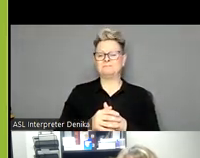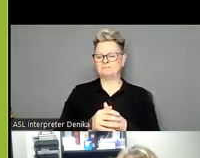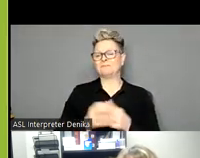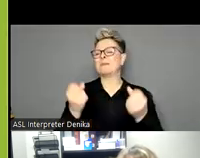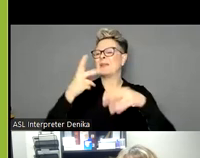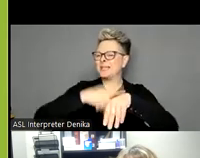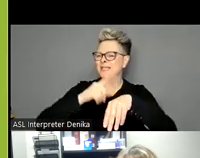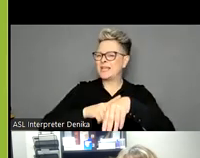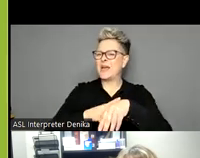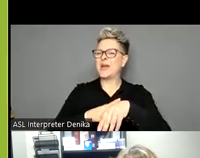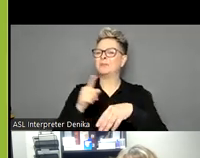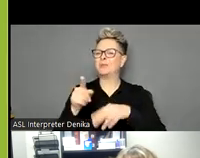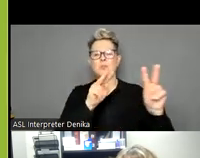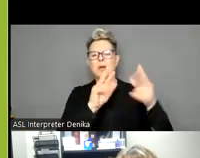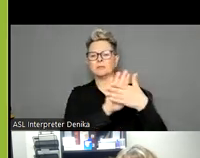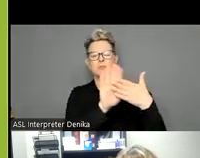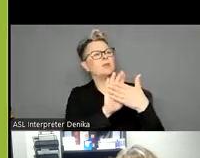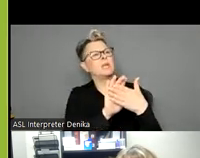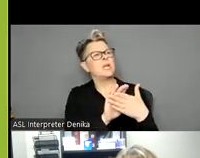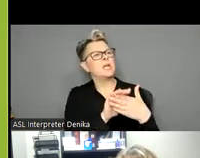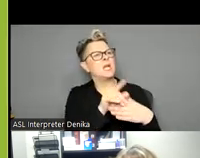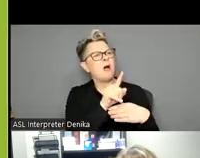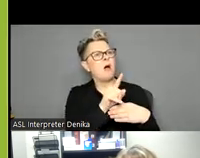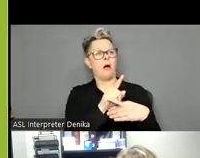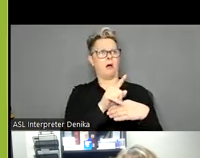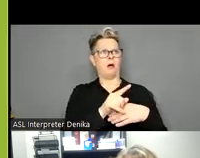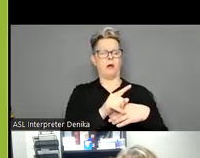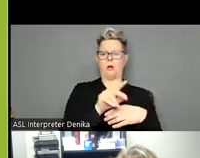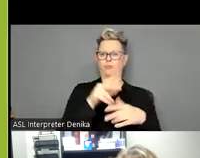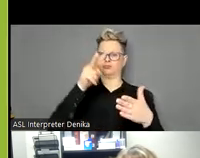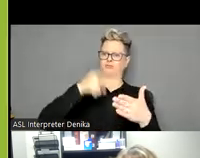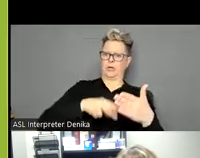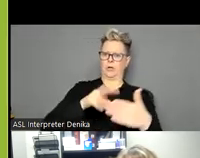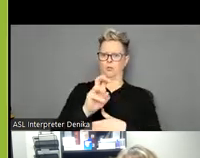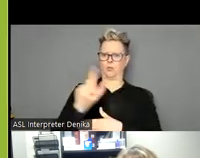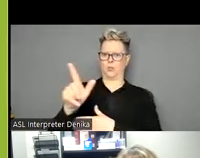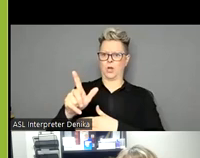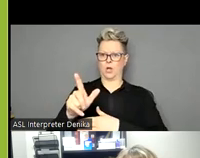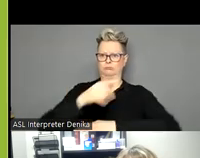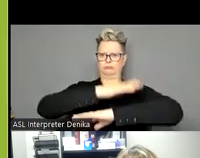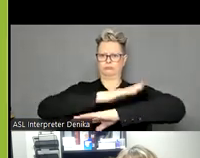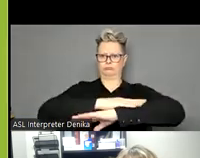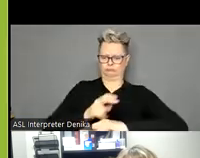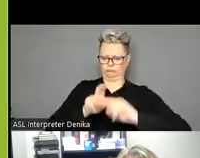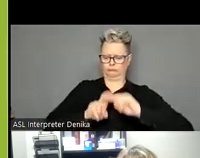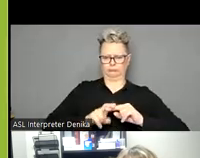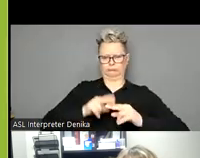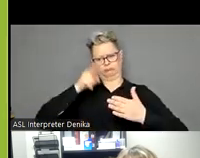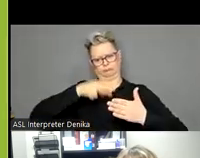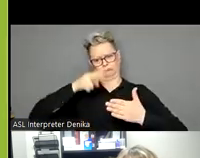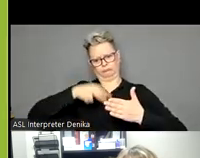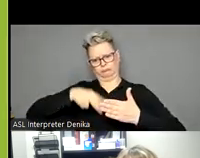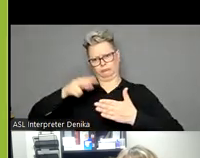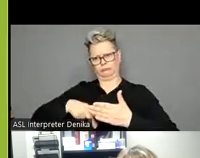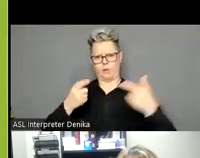Oftentimes in mystery movies, there's a dramatic reading of a will event, revealing various motives for what